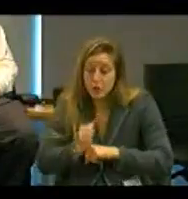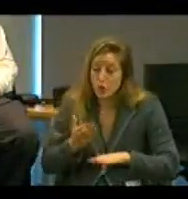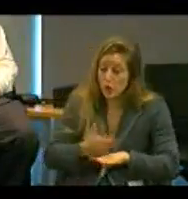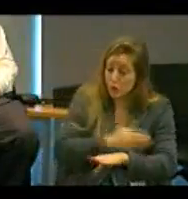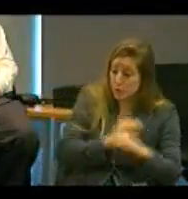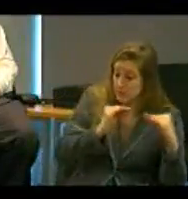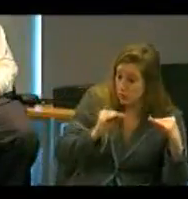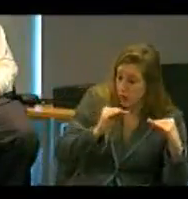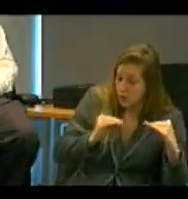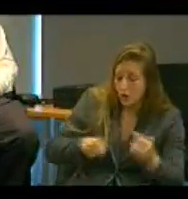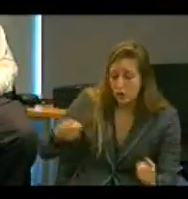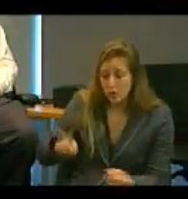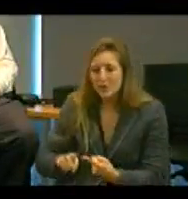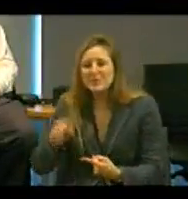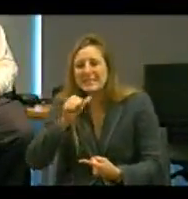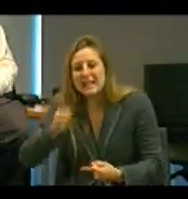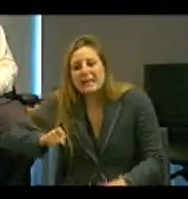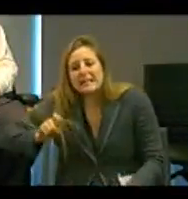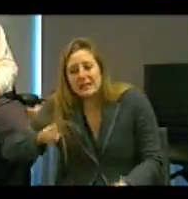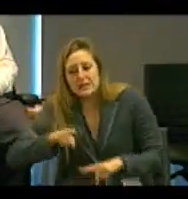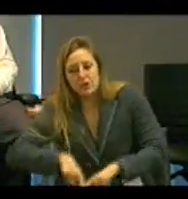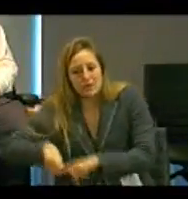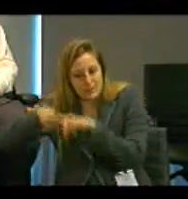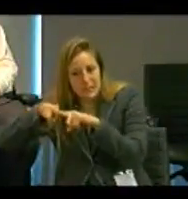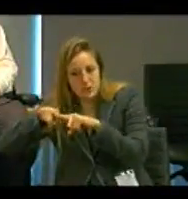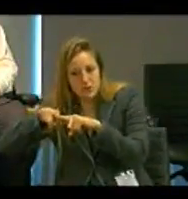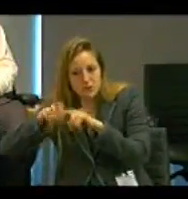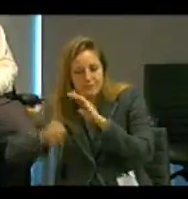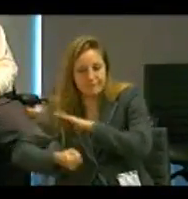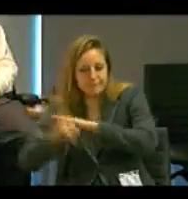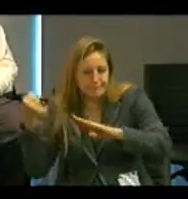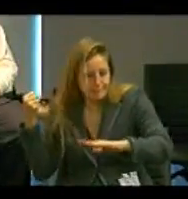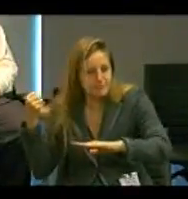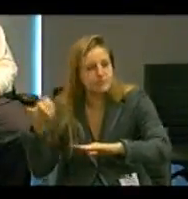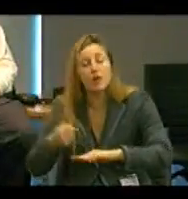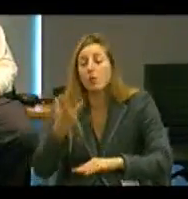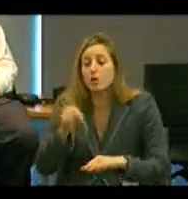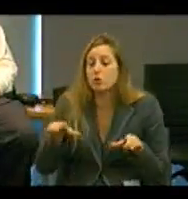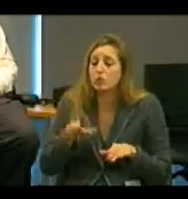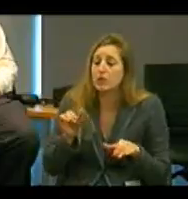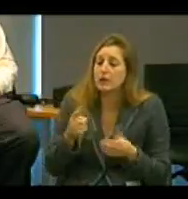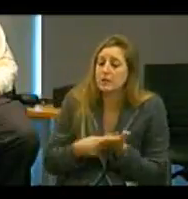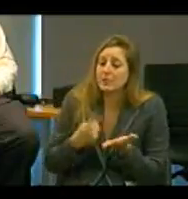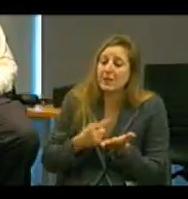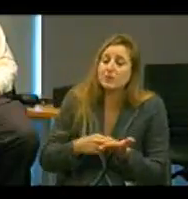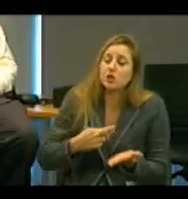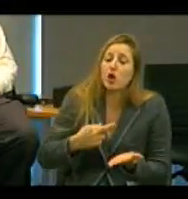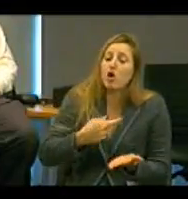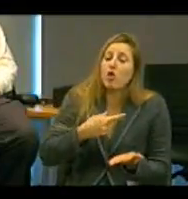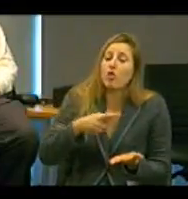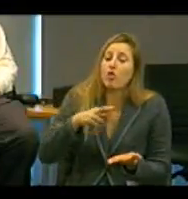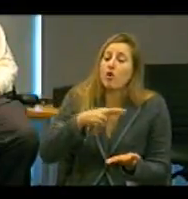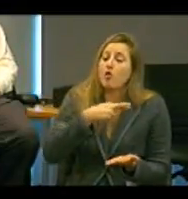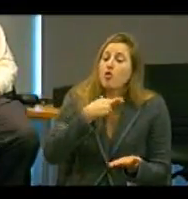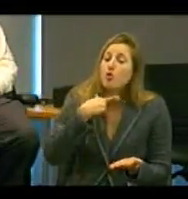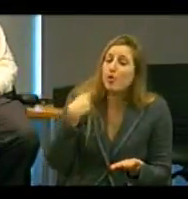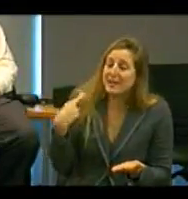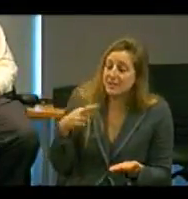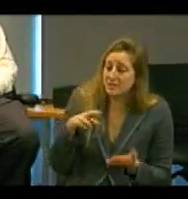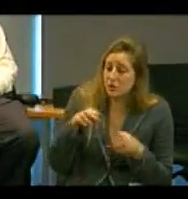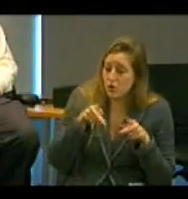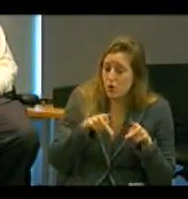reducing unnecessary suspensions. And when you do that, sometimes the risk ratios don't change, but the racial gap narrows, and that's what